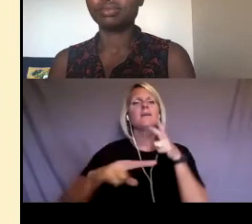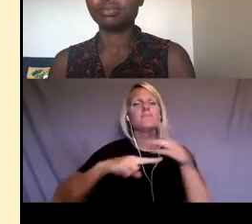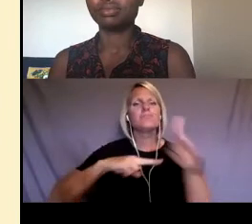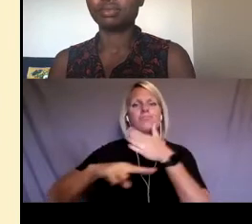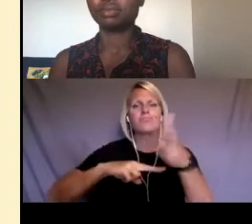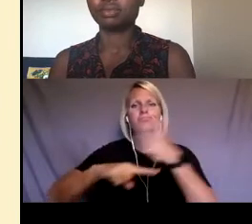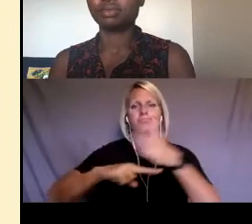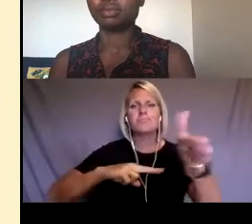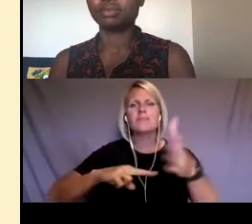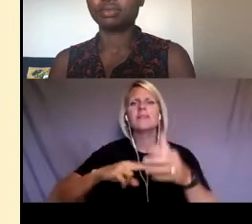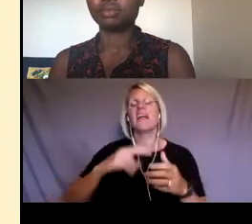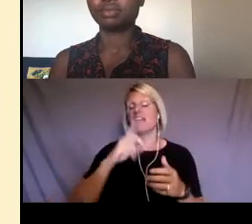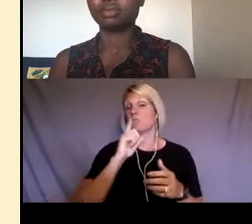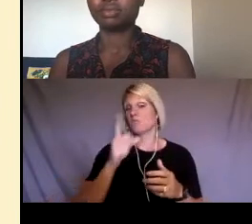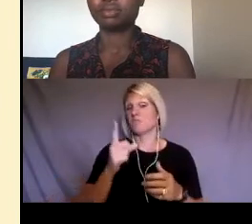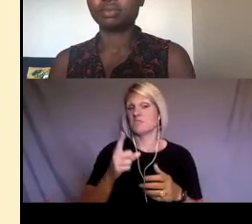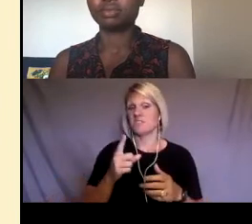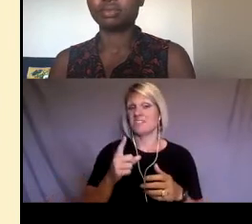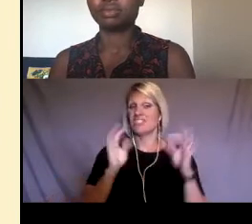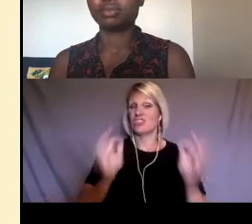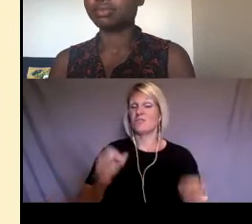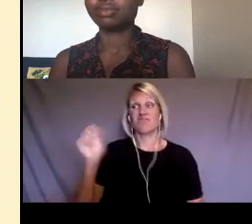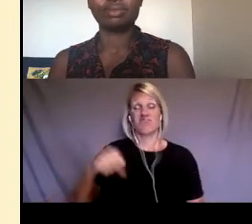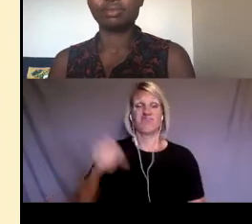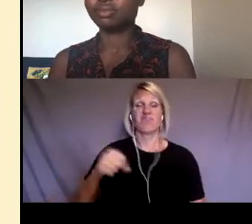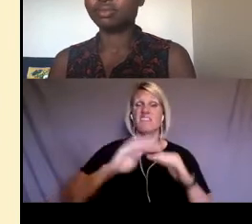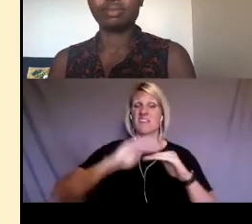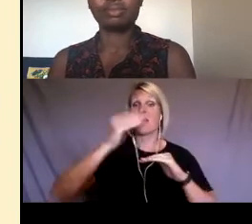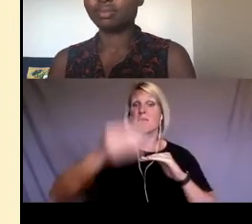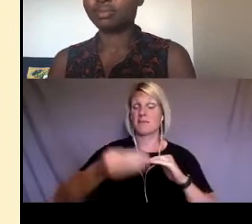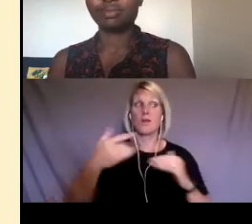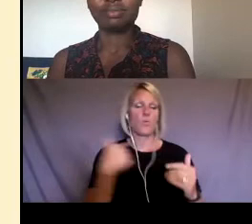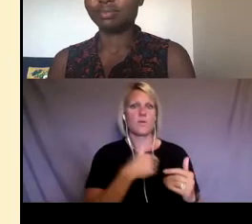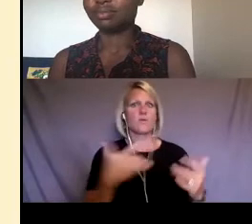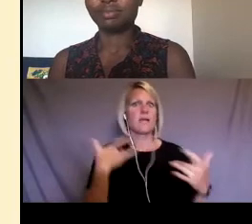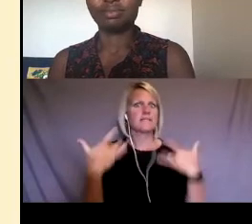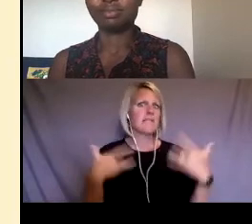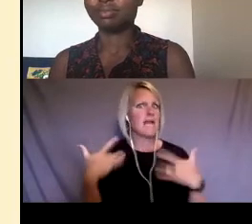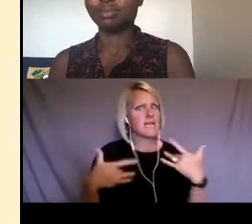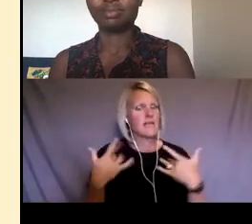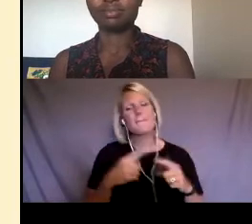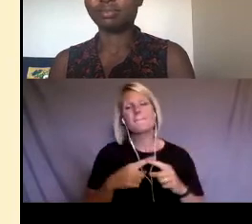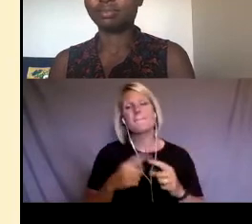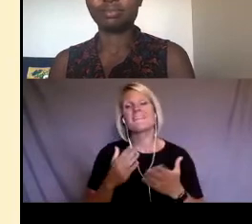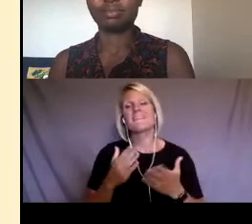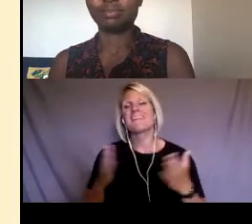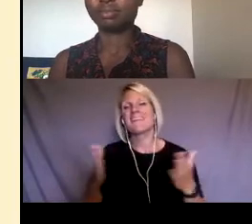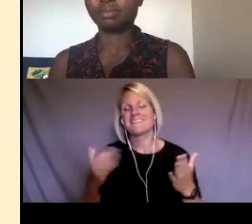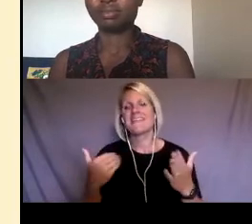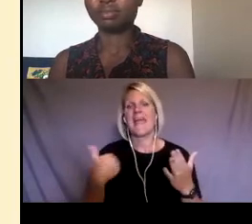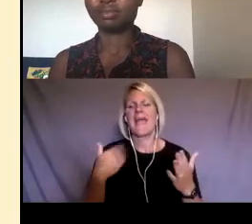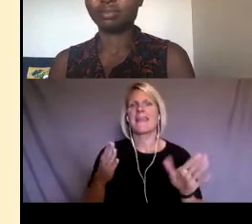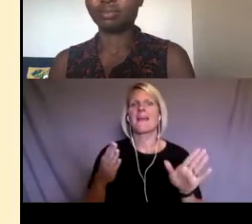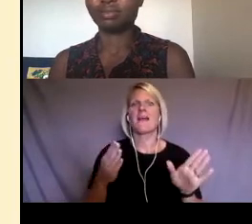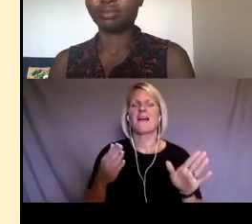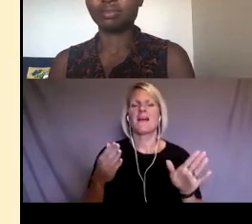that we need a speed hump. And so while we were excited about it, things kind of took a little bit of a turn because I'm